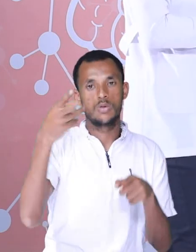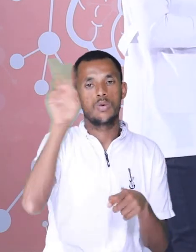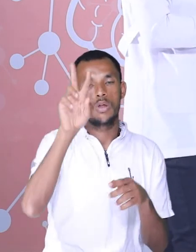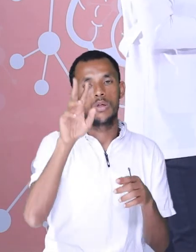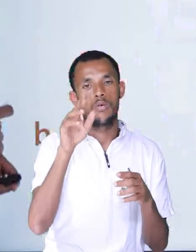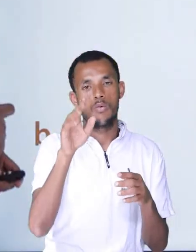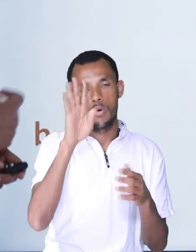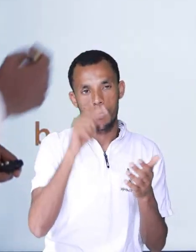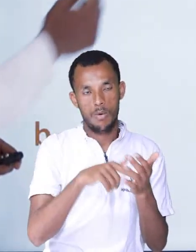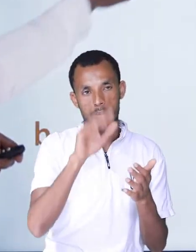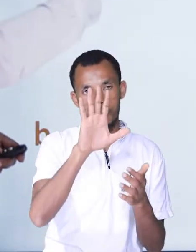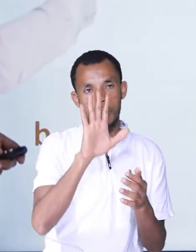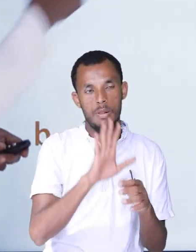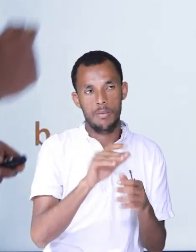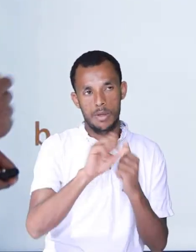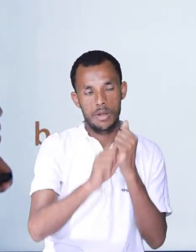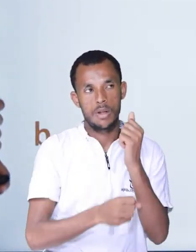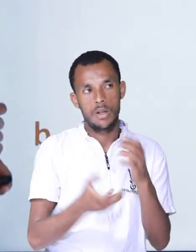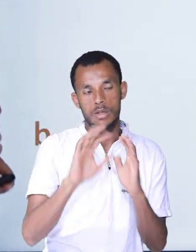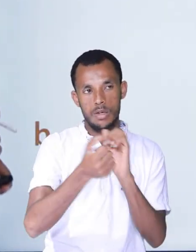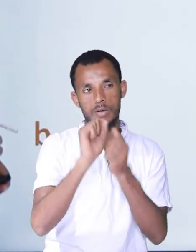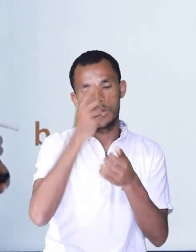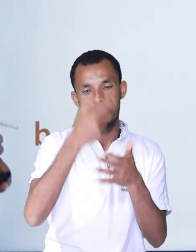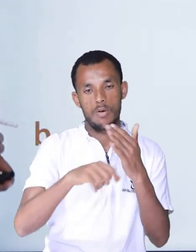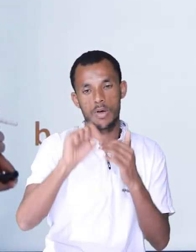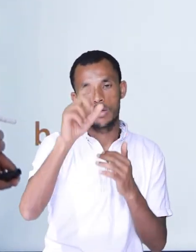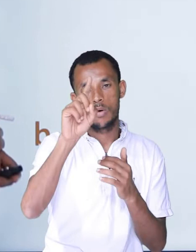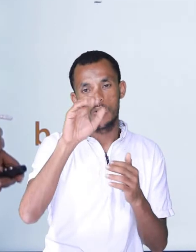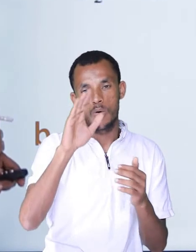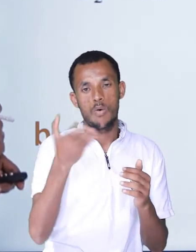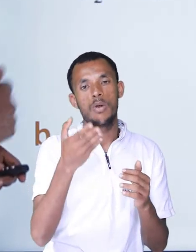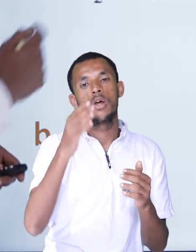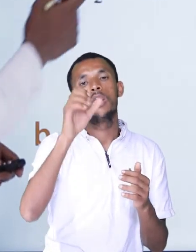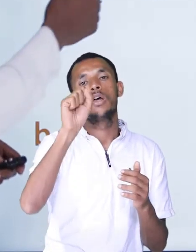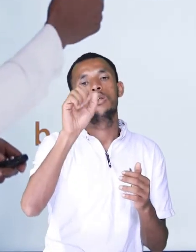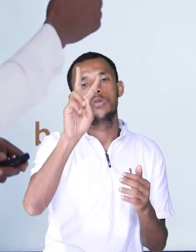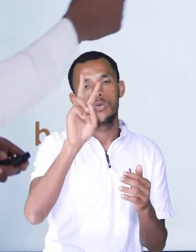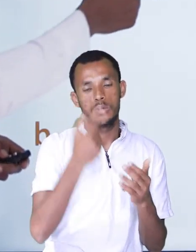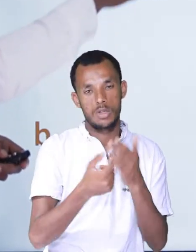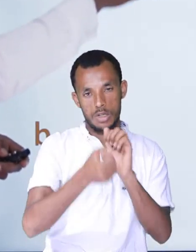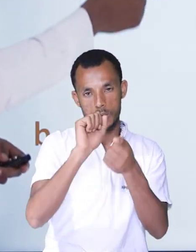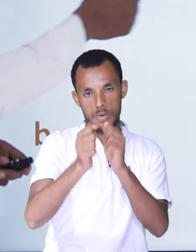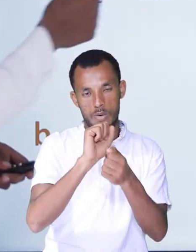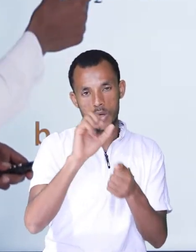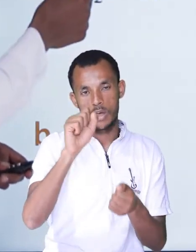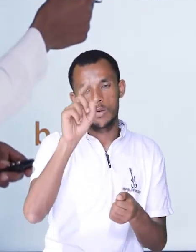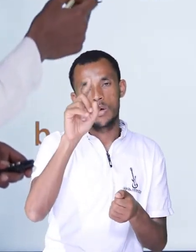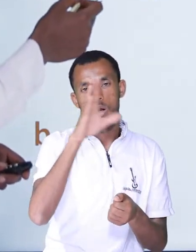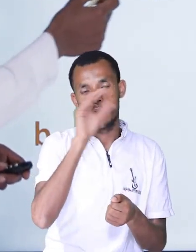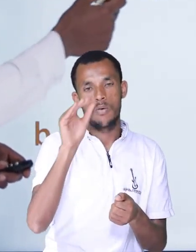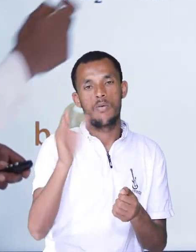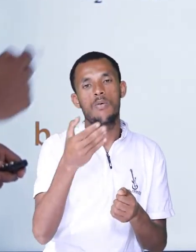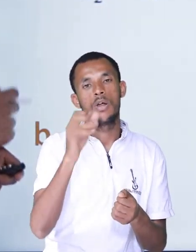theorem 4.5. Now let's substitute the value of S1 over S2. In the case of substituting S1 over